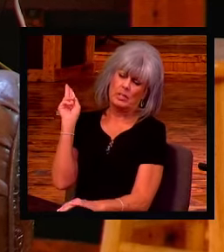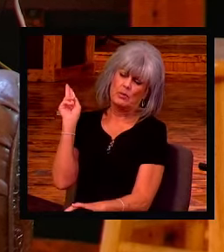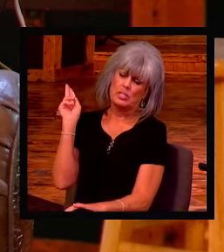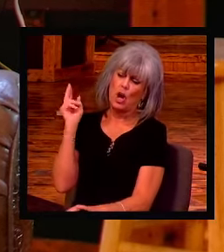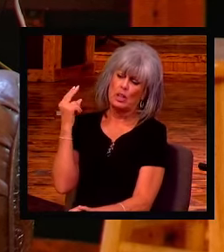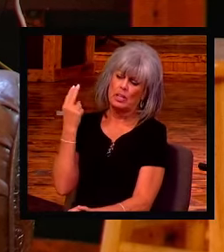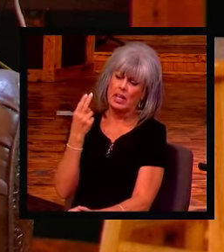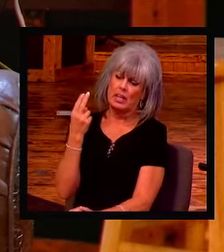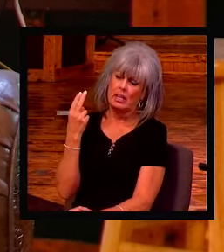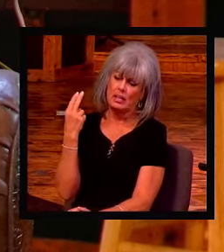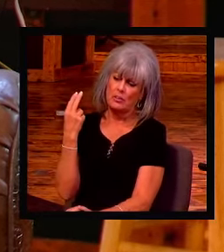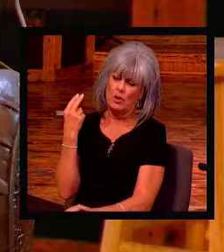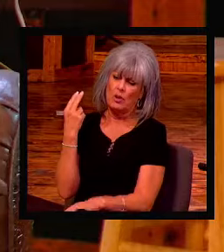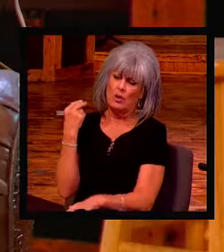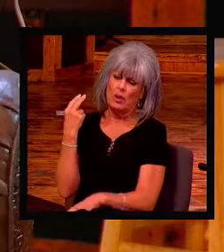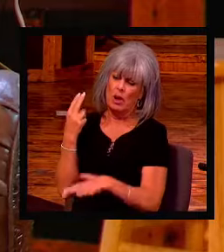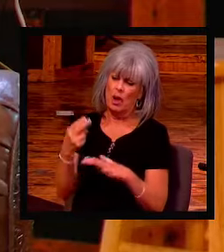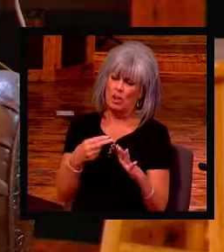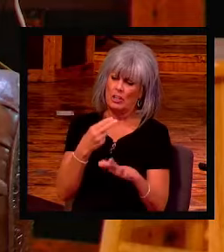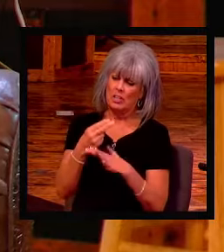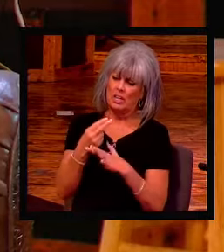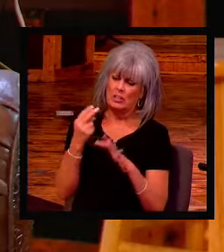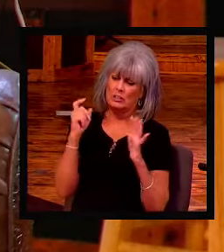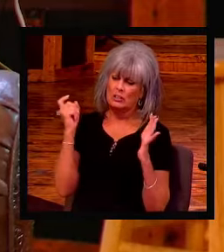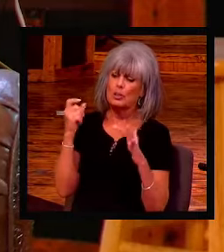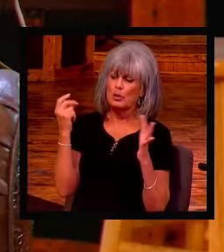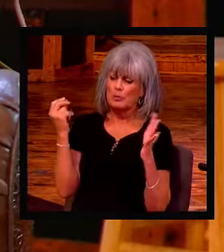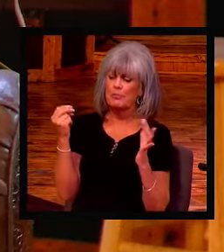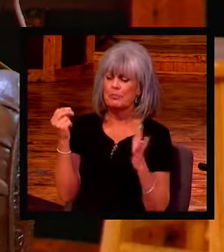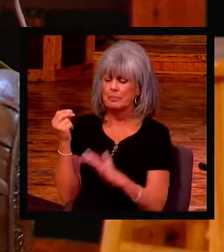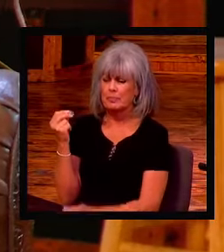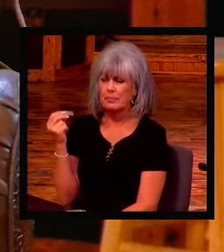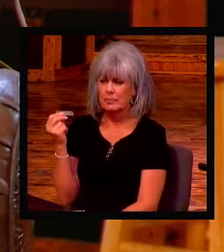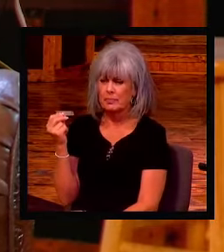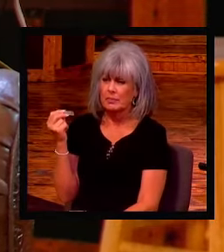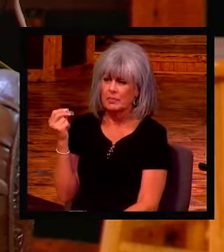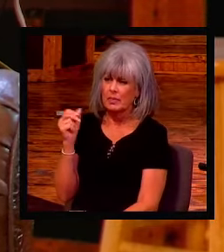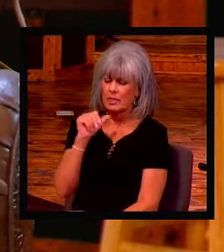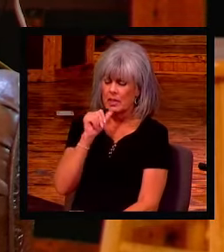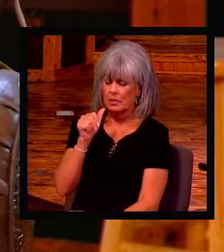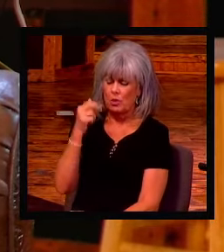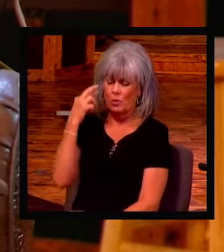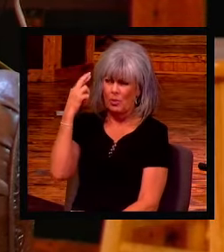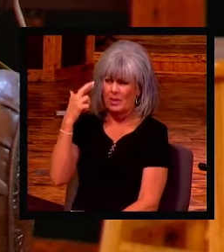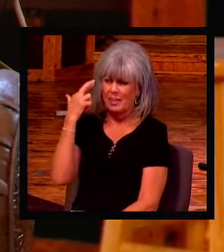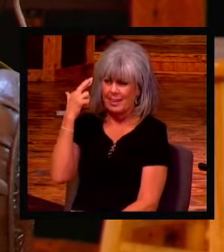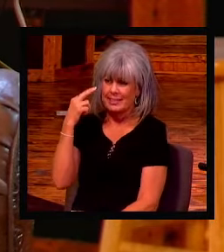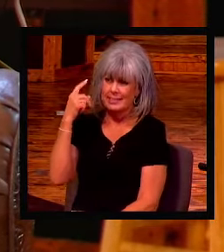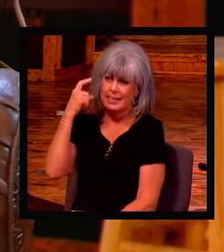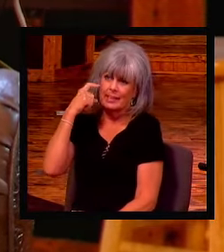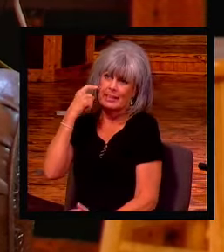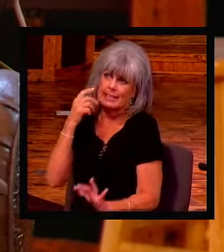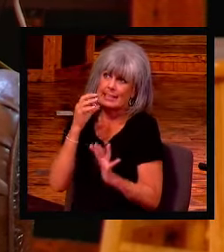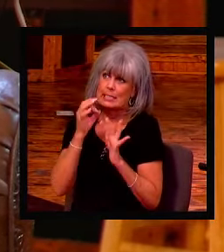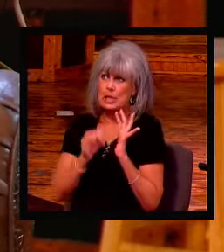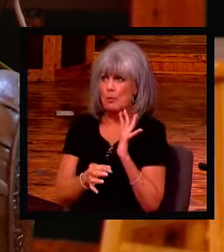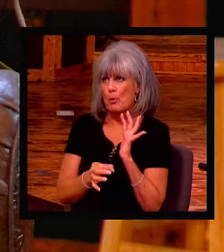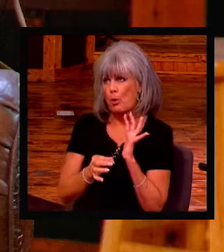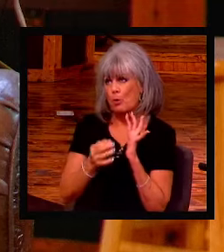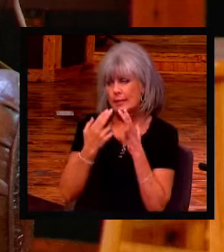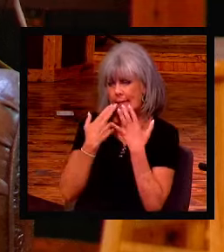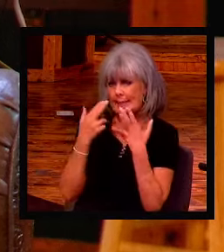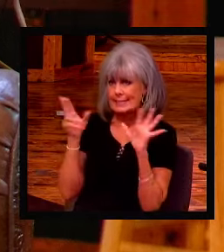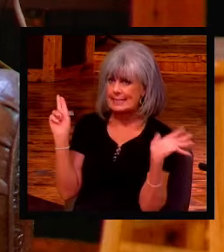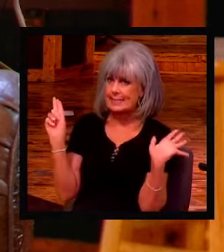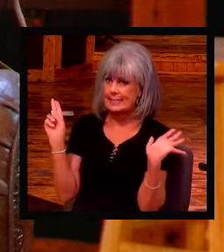to run rampant and take everybody on a ride, and they don't even realize it because they think it's simple and